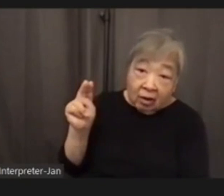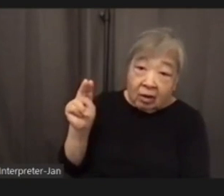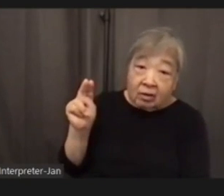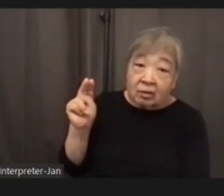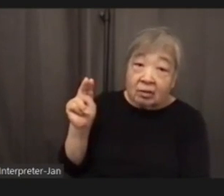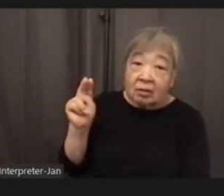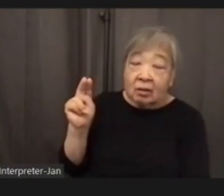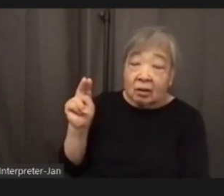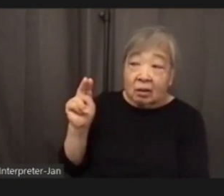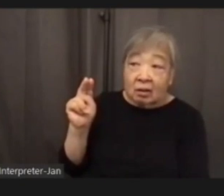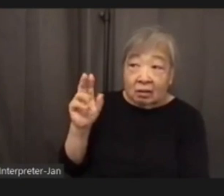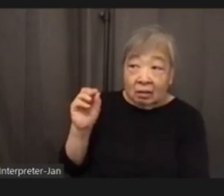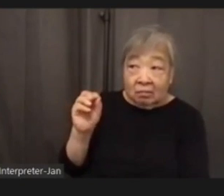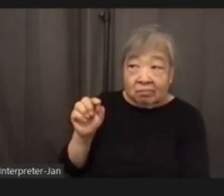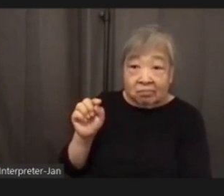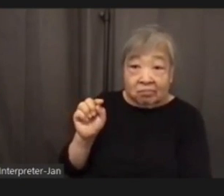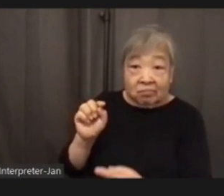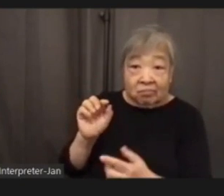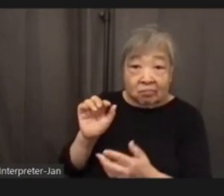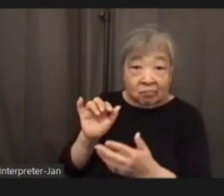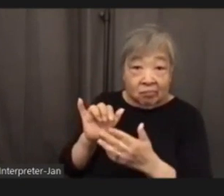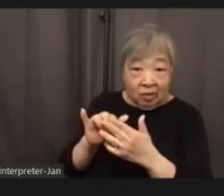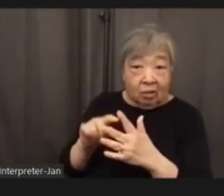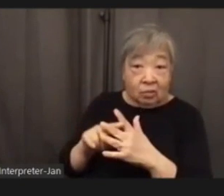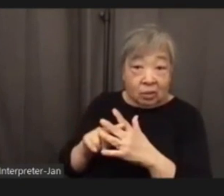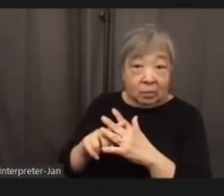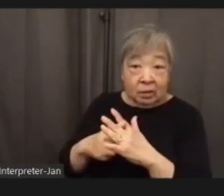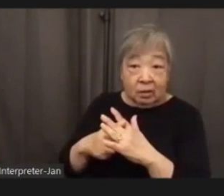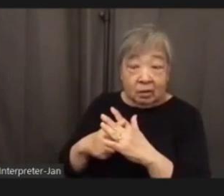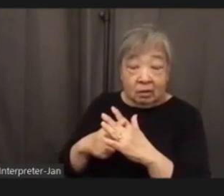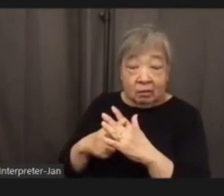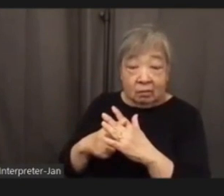And that was the beginning of